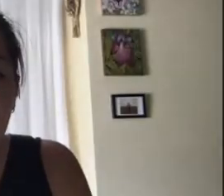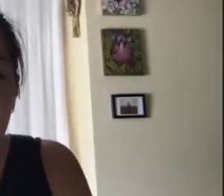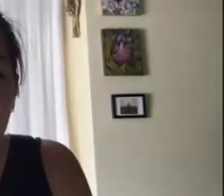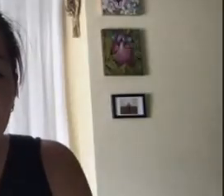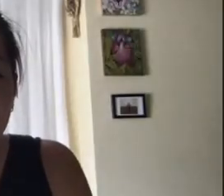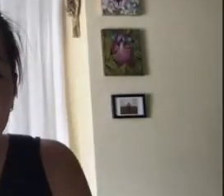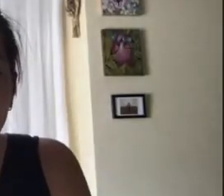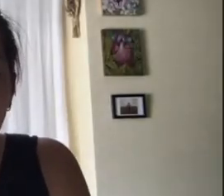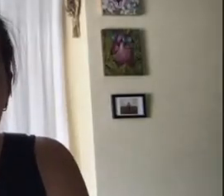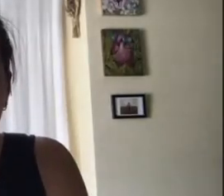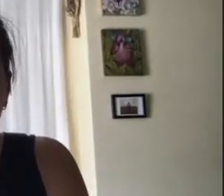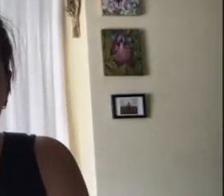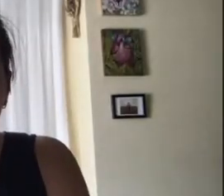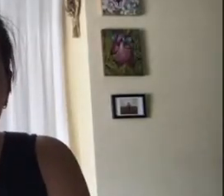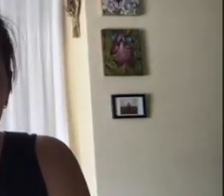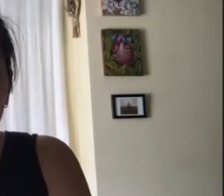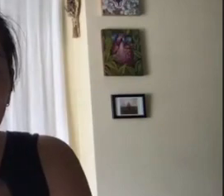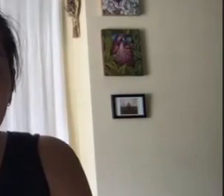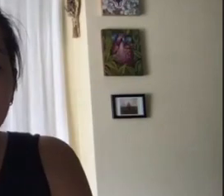Lingji, you're muted.